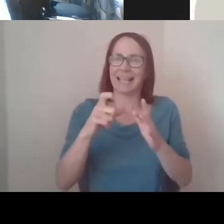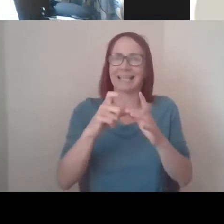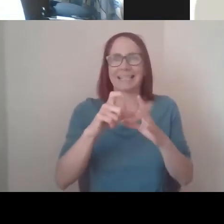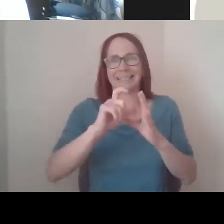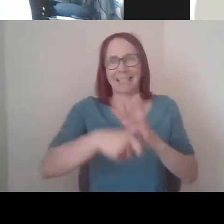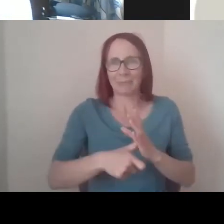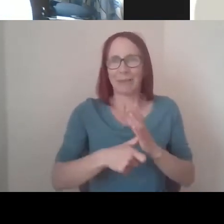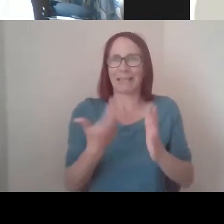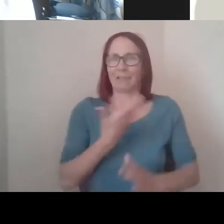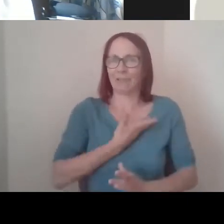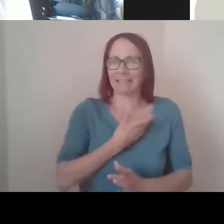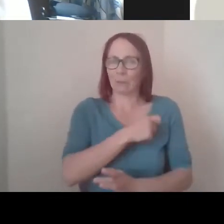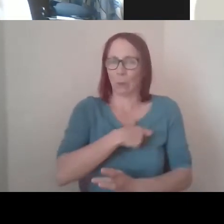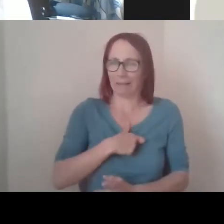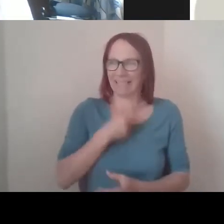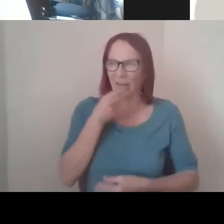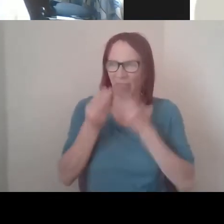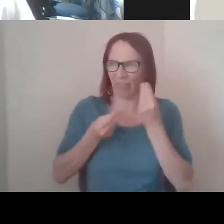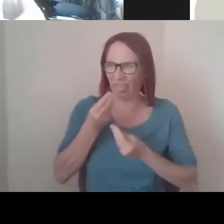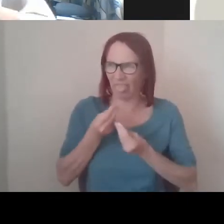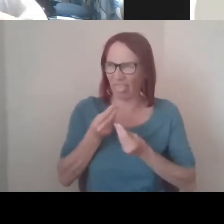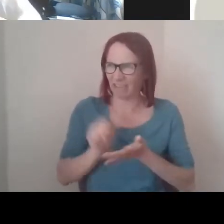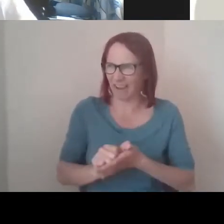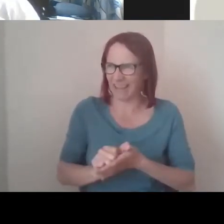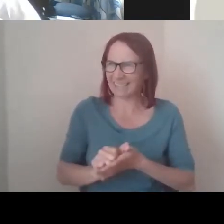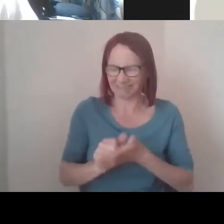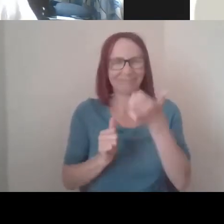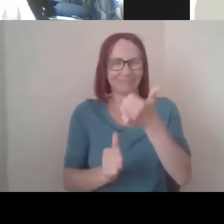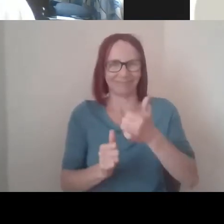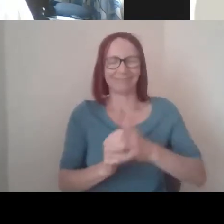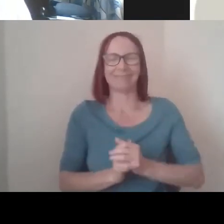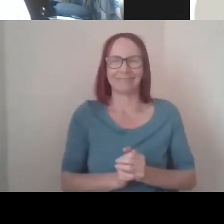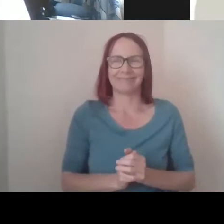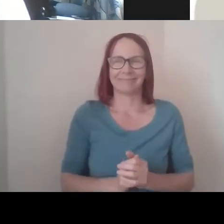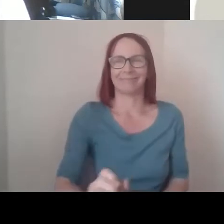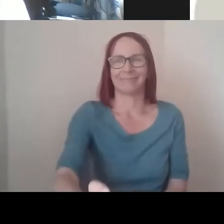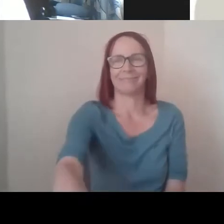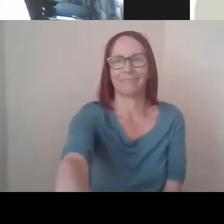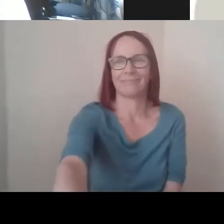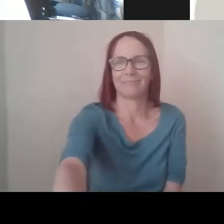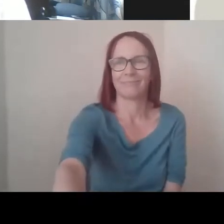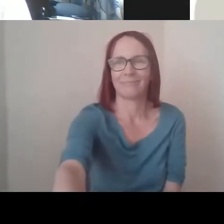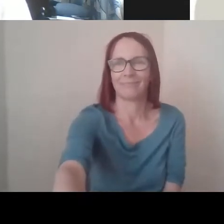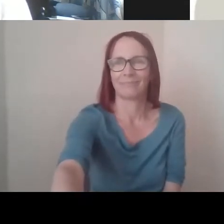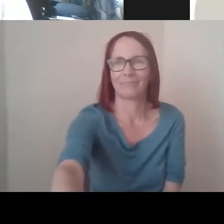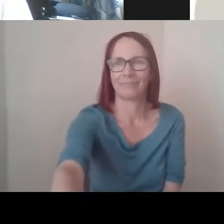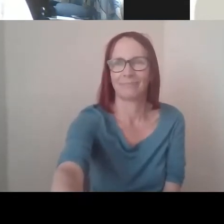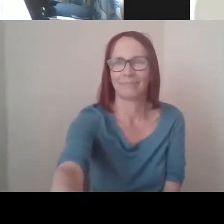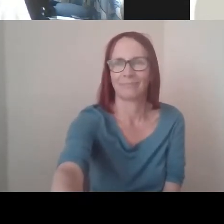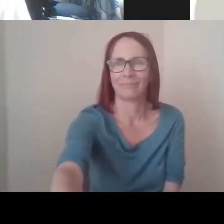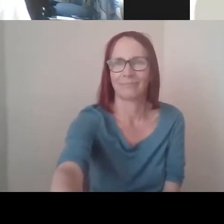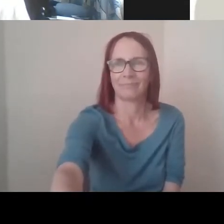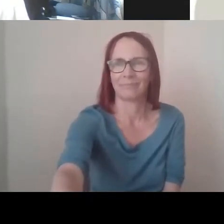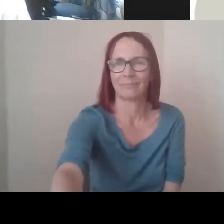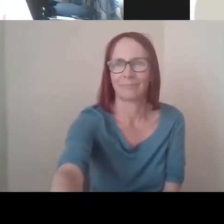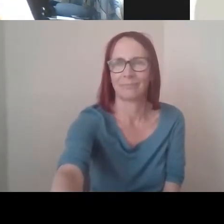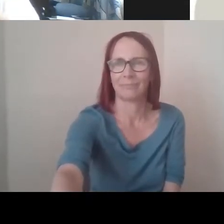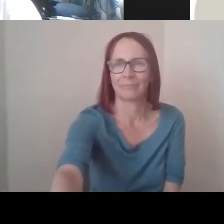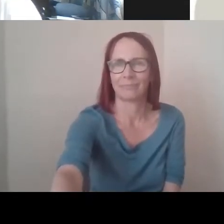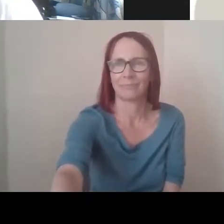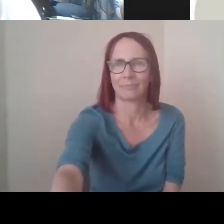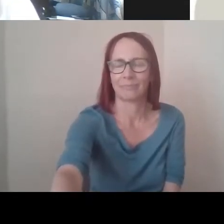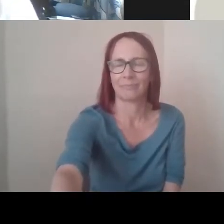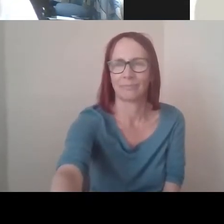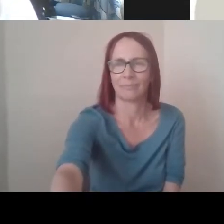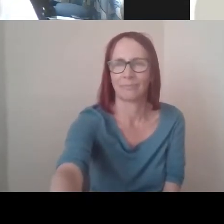mouthful. Yes. Good. Over to you. Okay, thank you, Emma. And thank you,